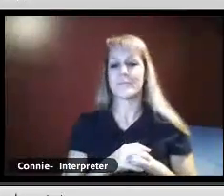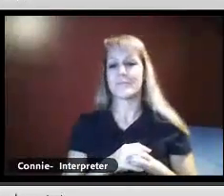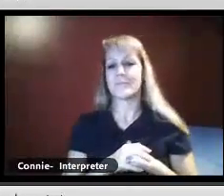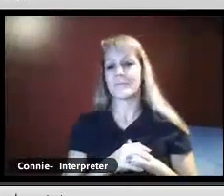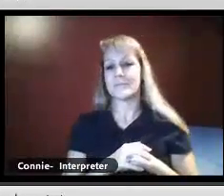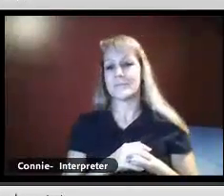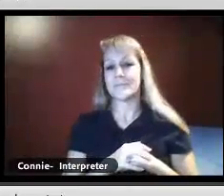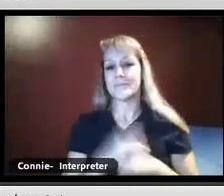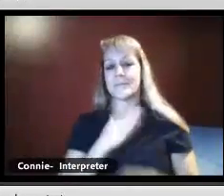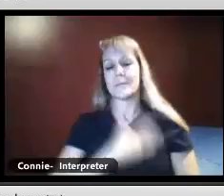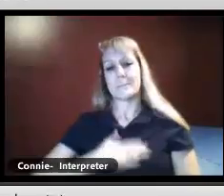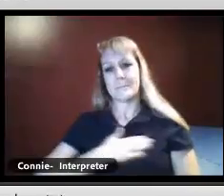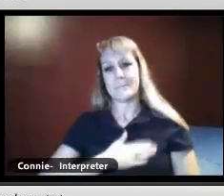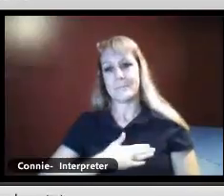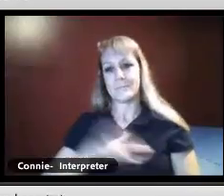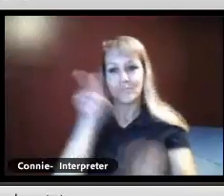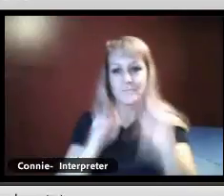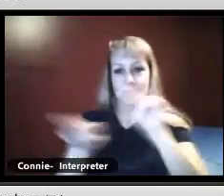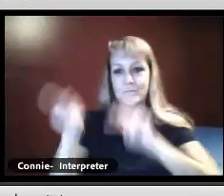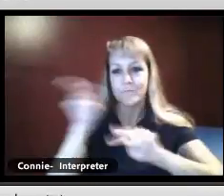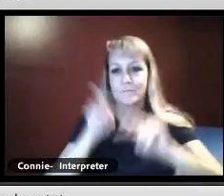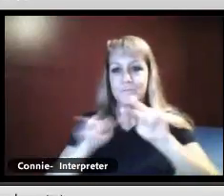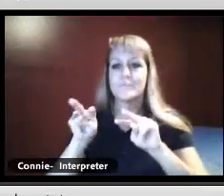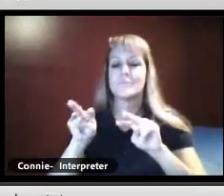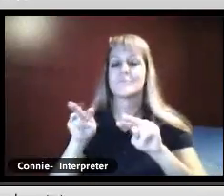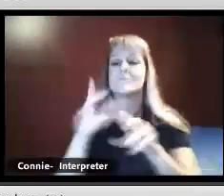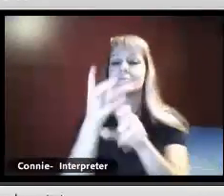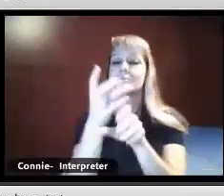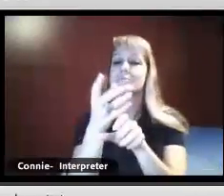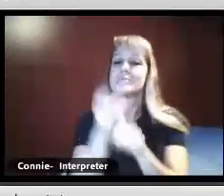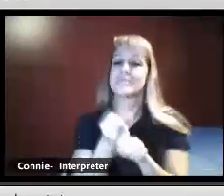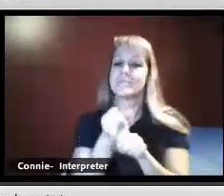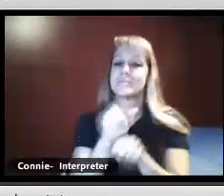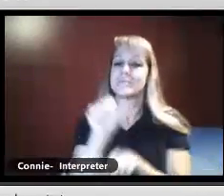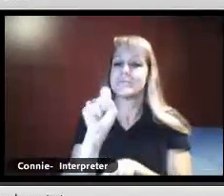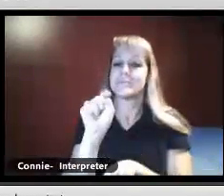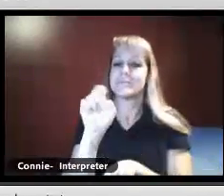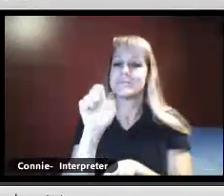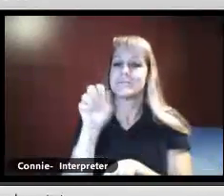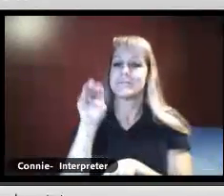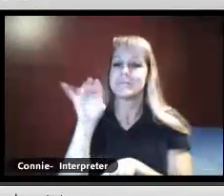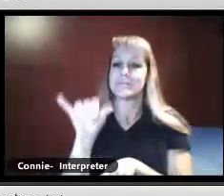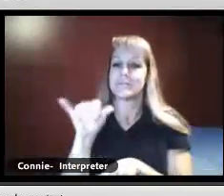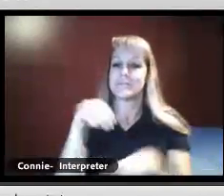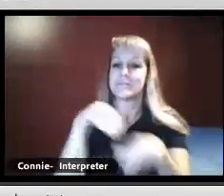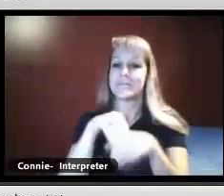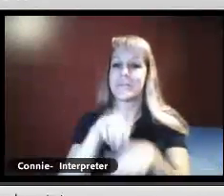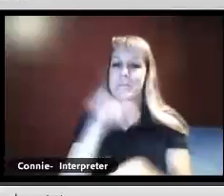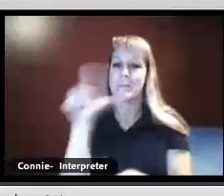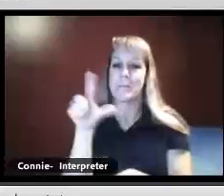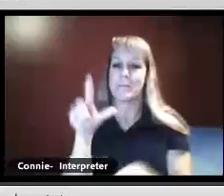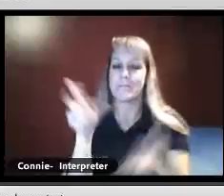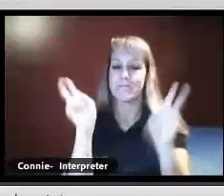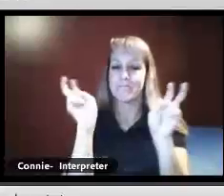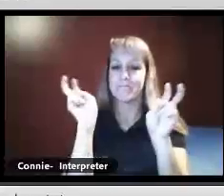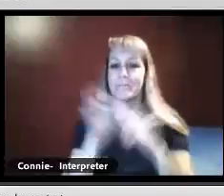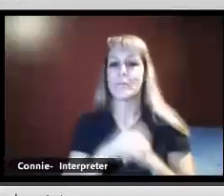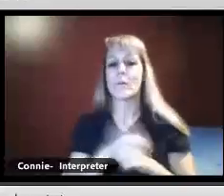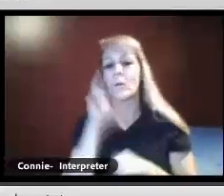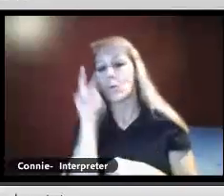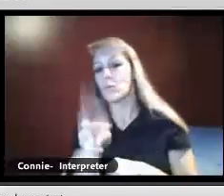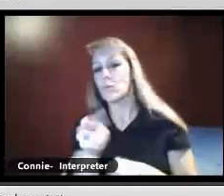So please do explore Getting STEAMy in the Library. We are going to be looking at a number